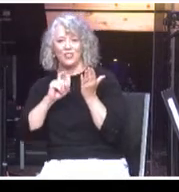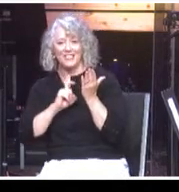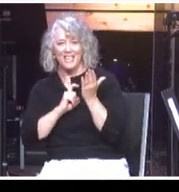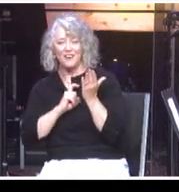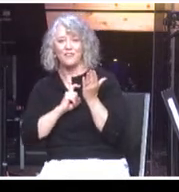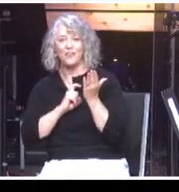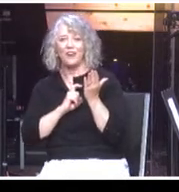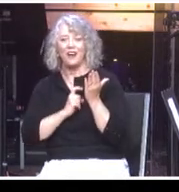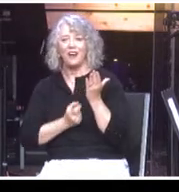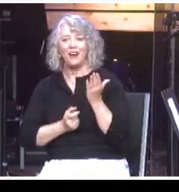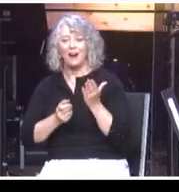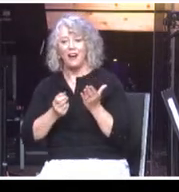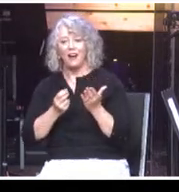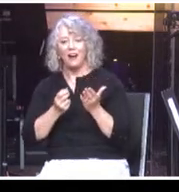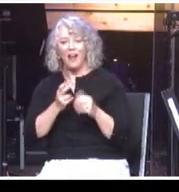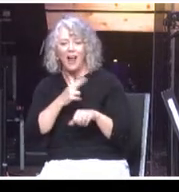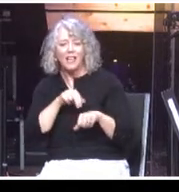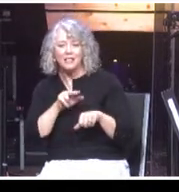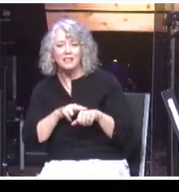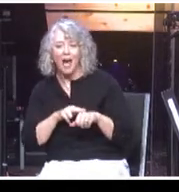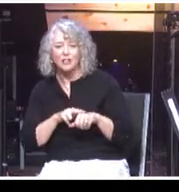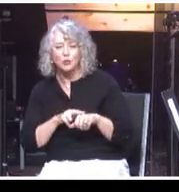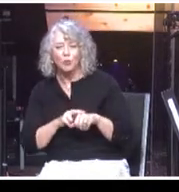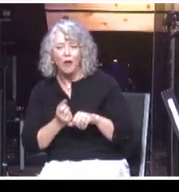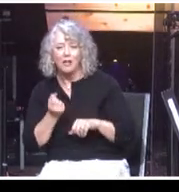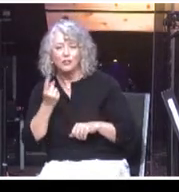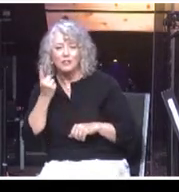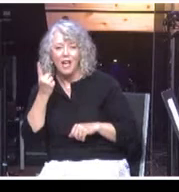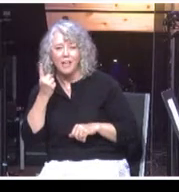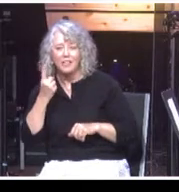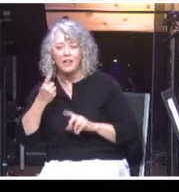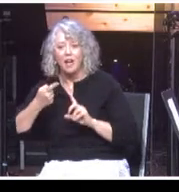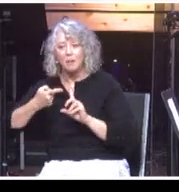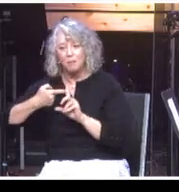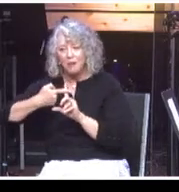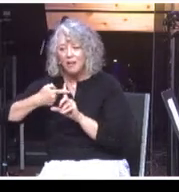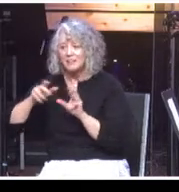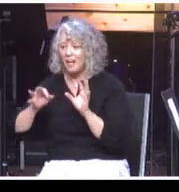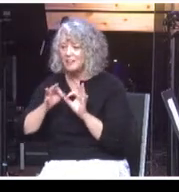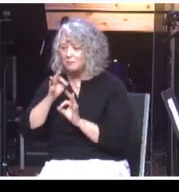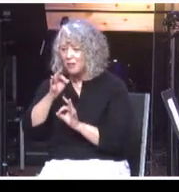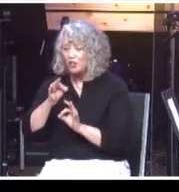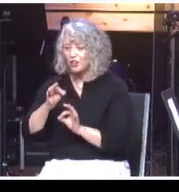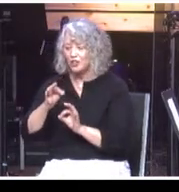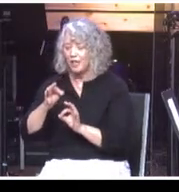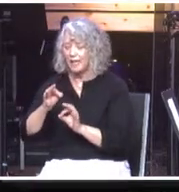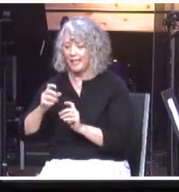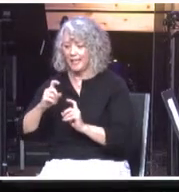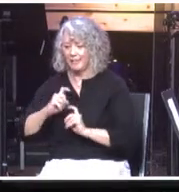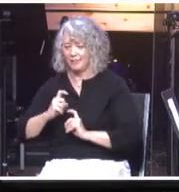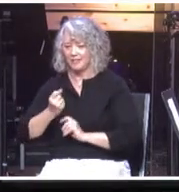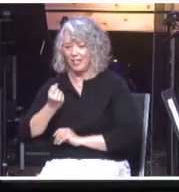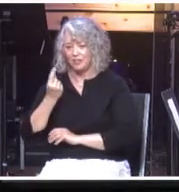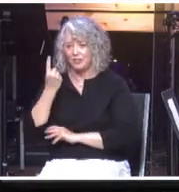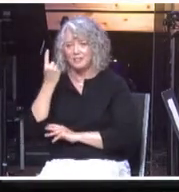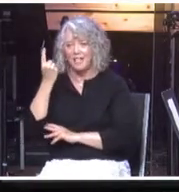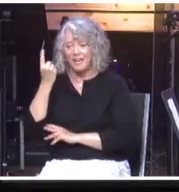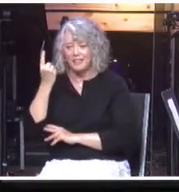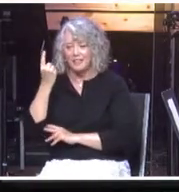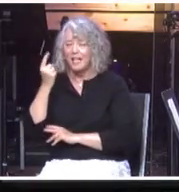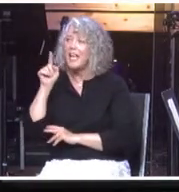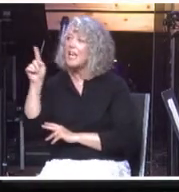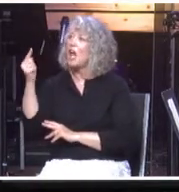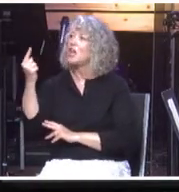natural light to us, obviously, but he gives us intellectual and spiritual light. And quite frankly, he alone can make life